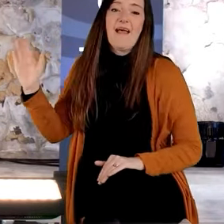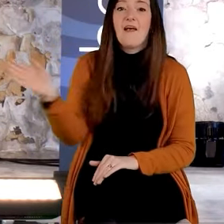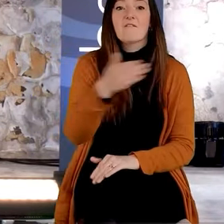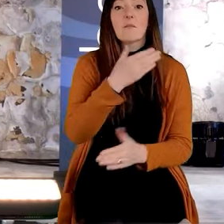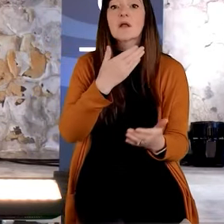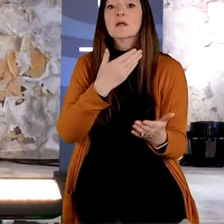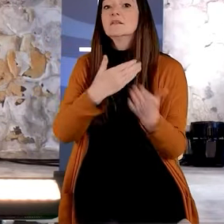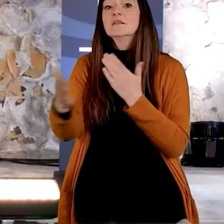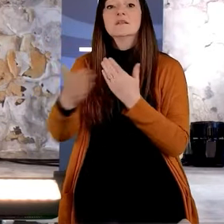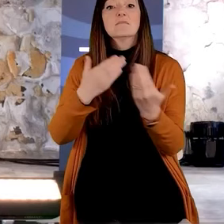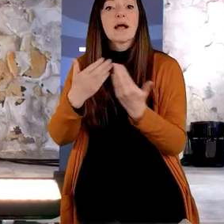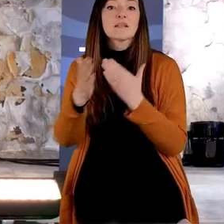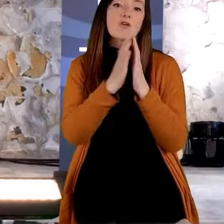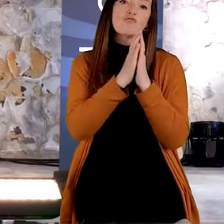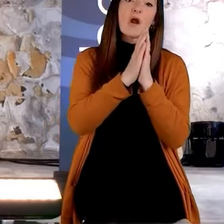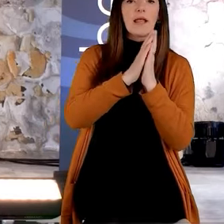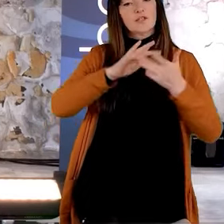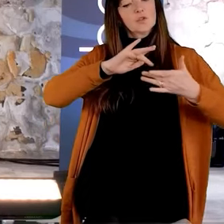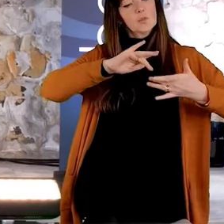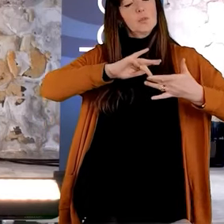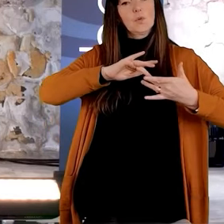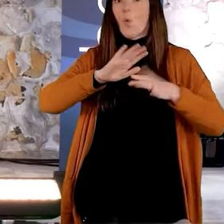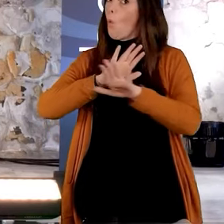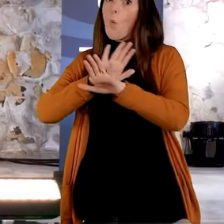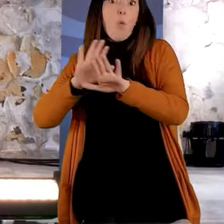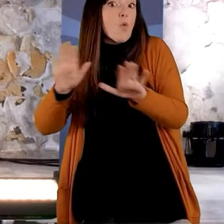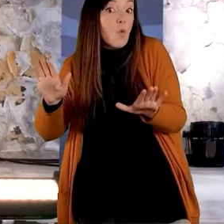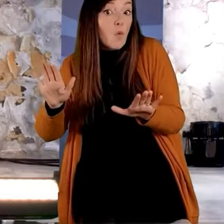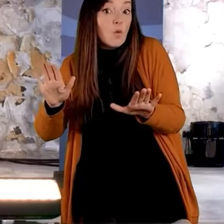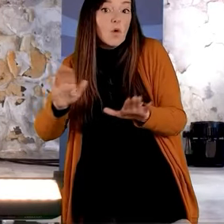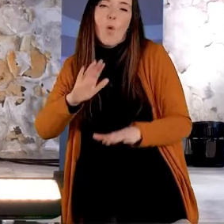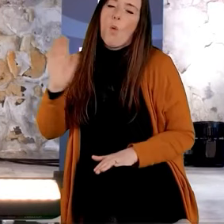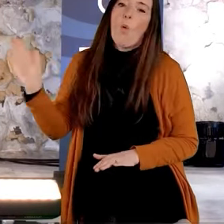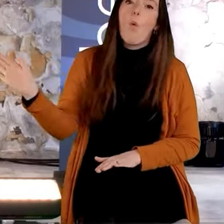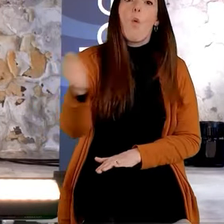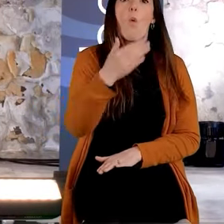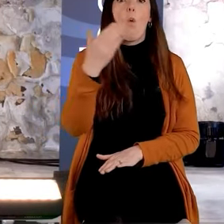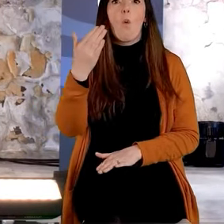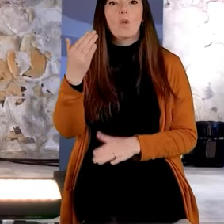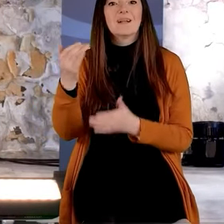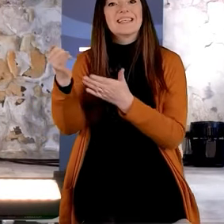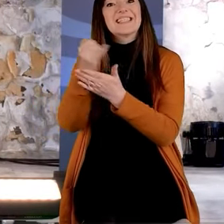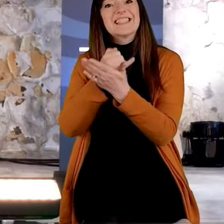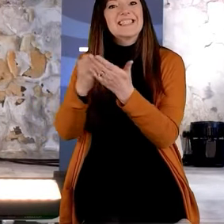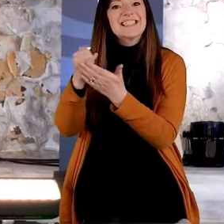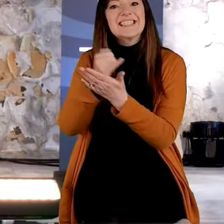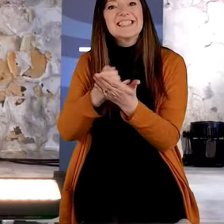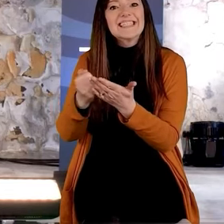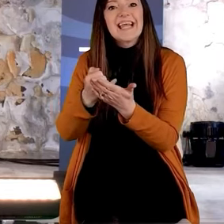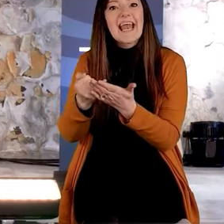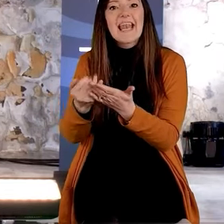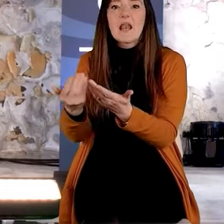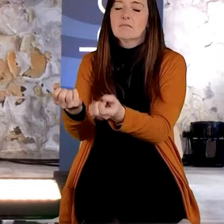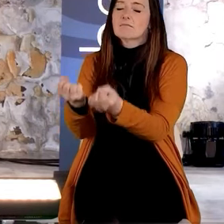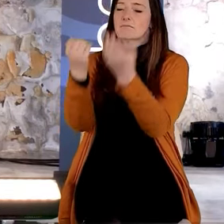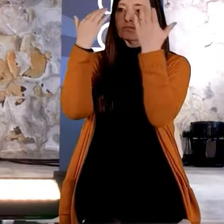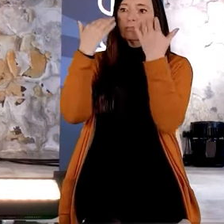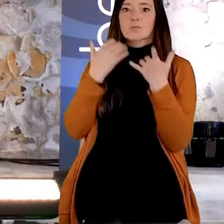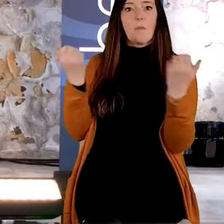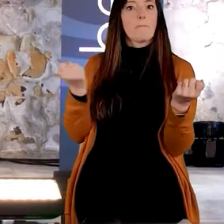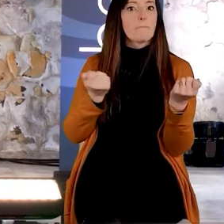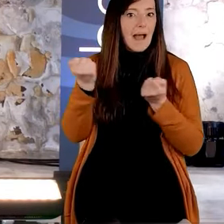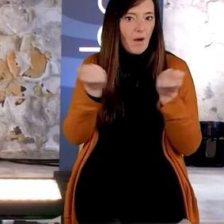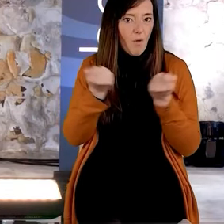everybody, whether they're religious or not religious, everybody, whoever they are, is under sin, under the power